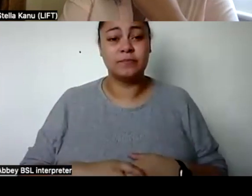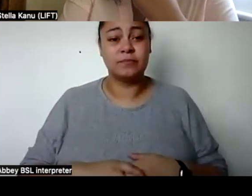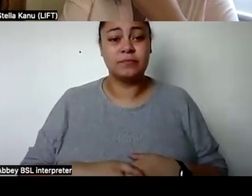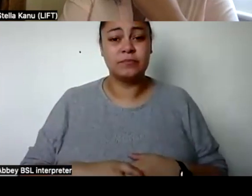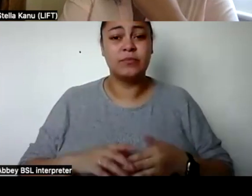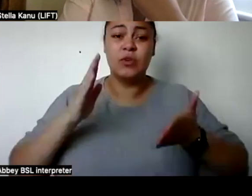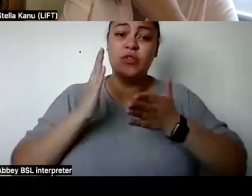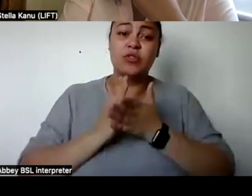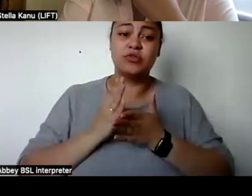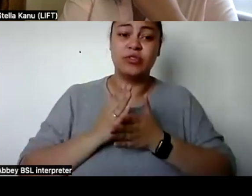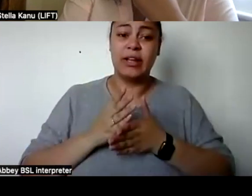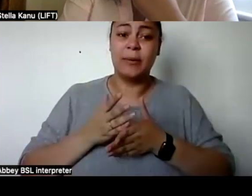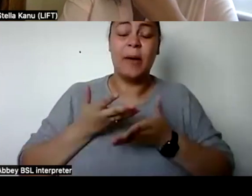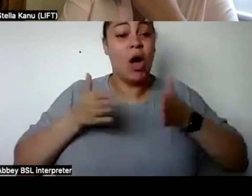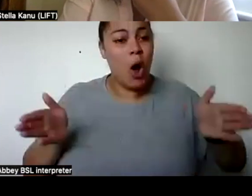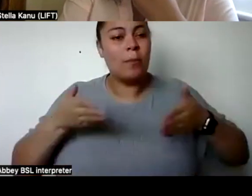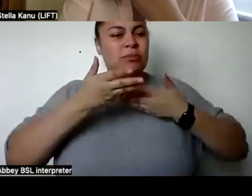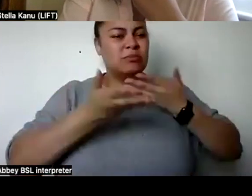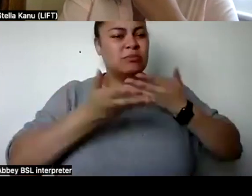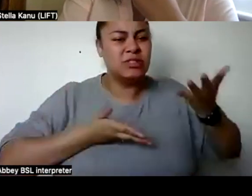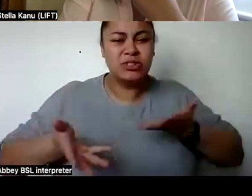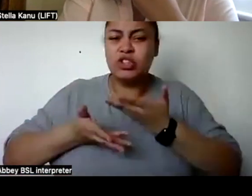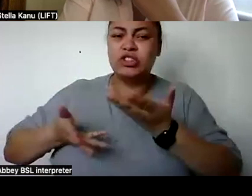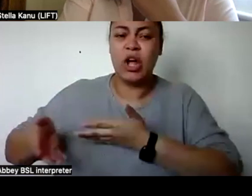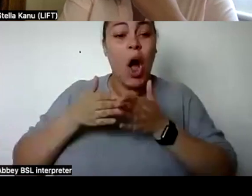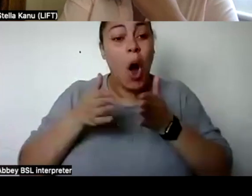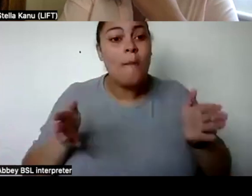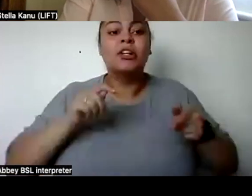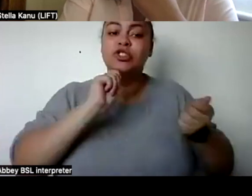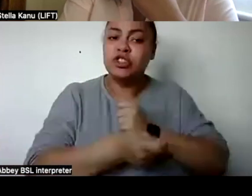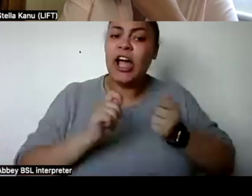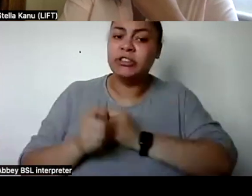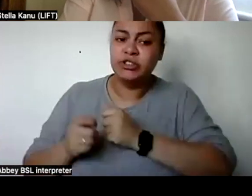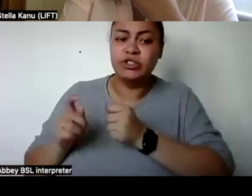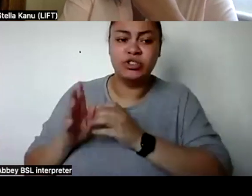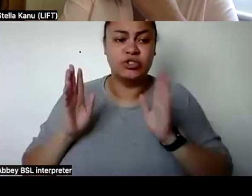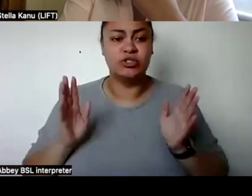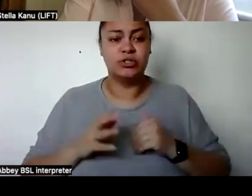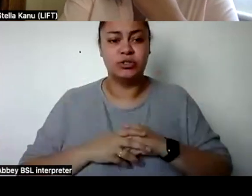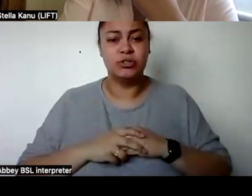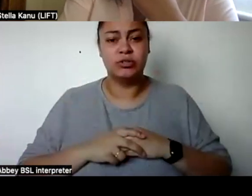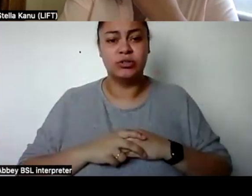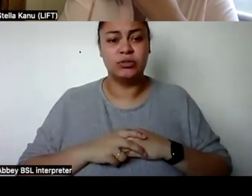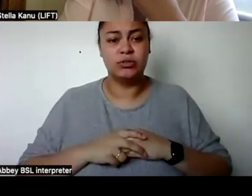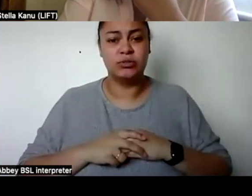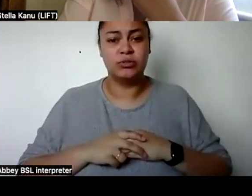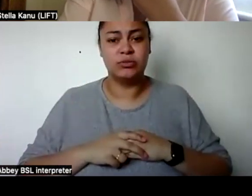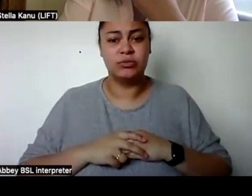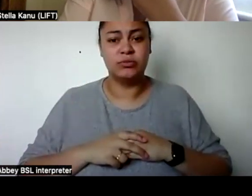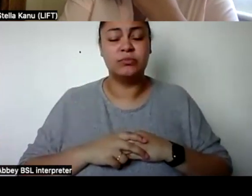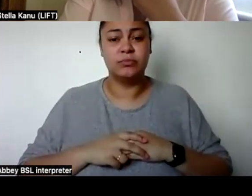And we had to have open discussions, and we had to be up for changing things. You know, they couldn't necessarily be the way that we thought they might